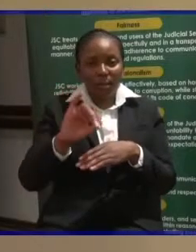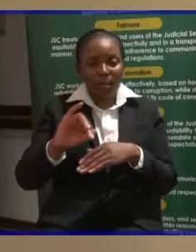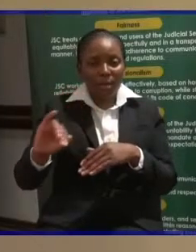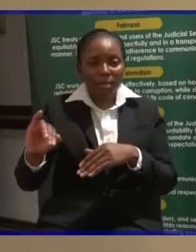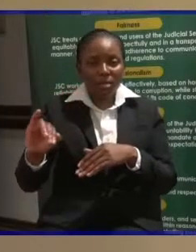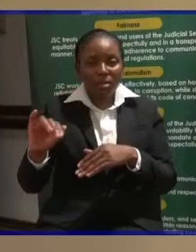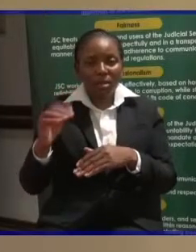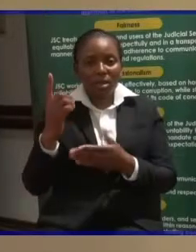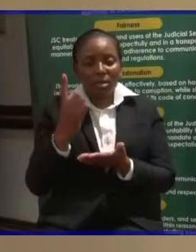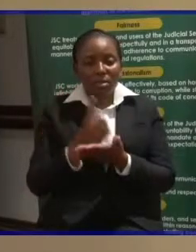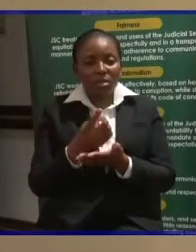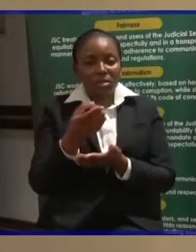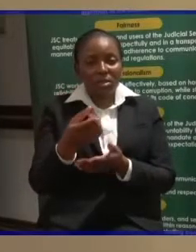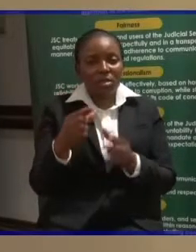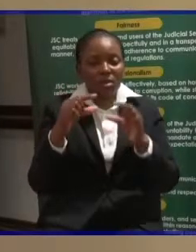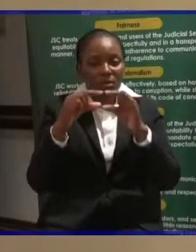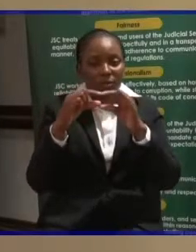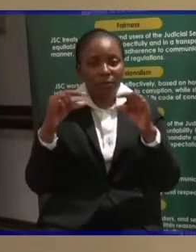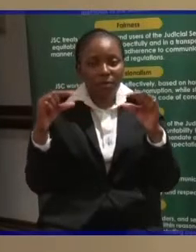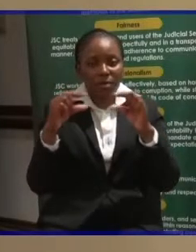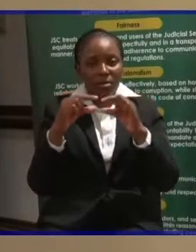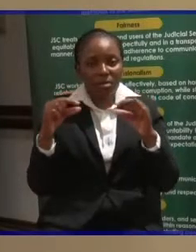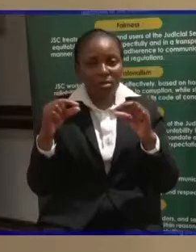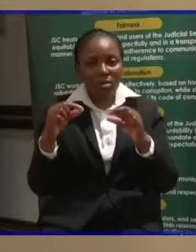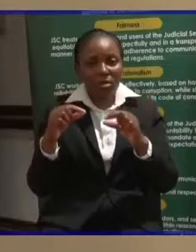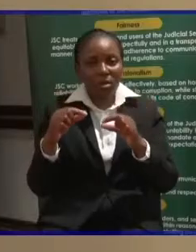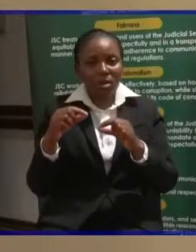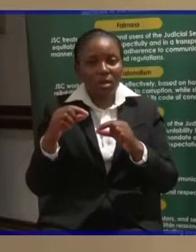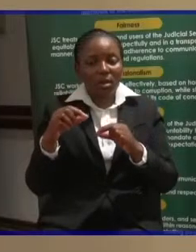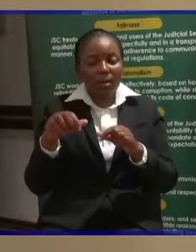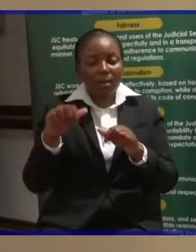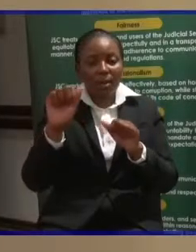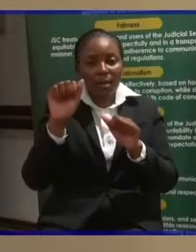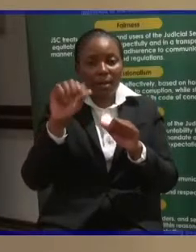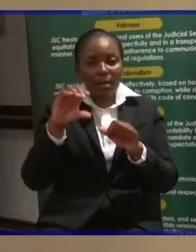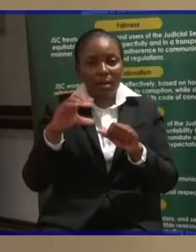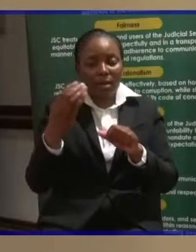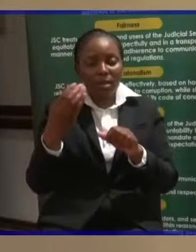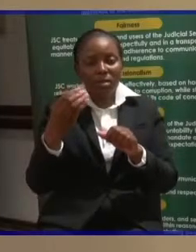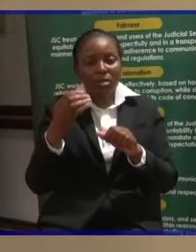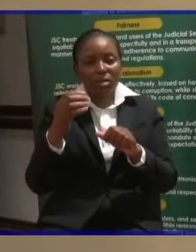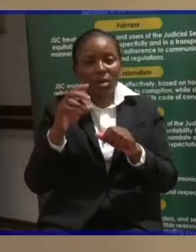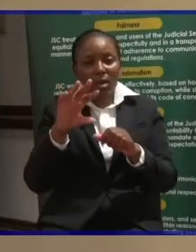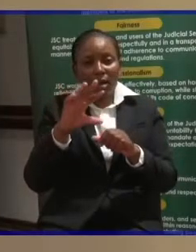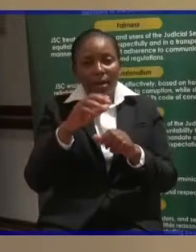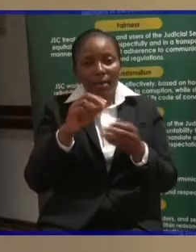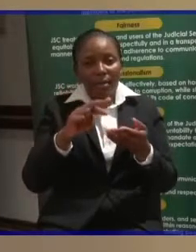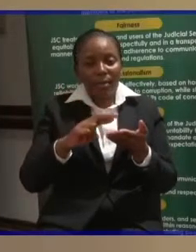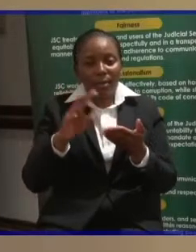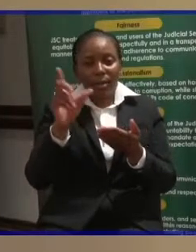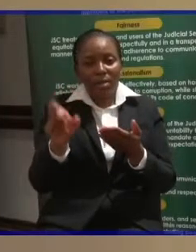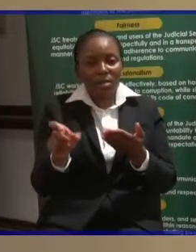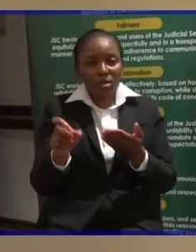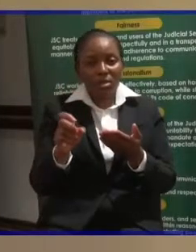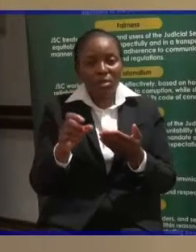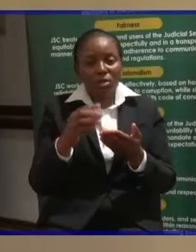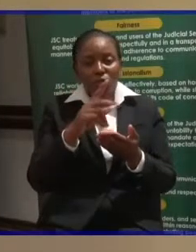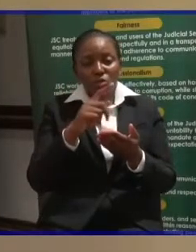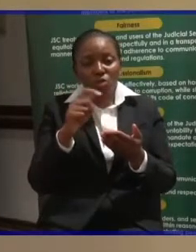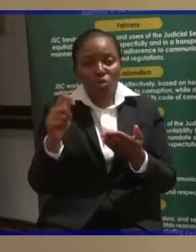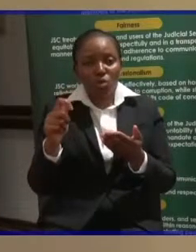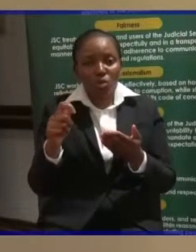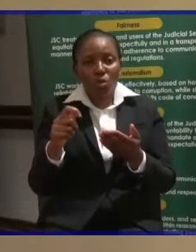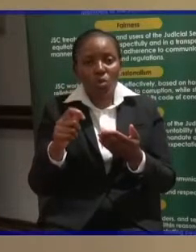does that phrase permit a designated agent to entertain appeals on the merits of a